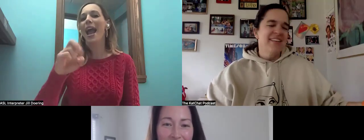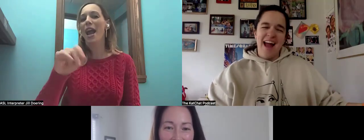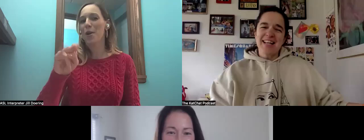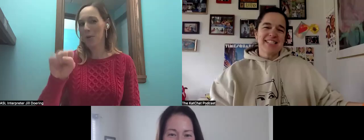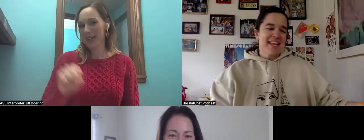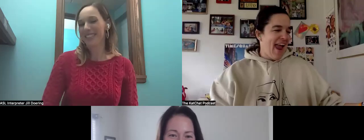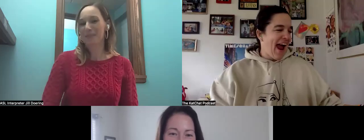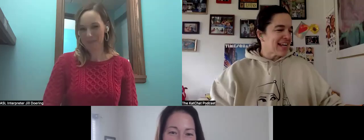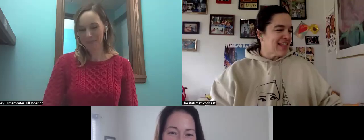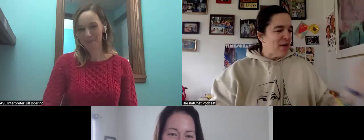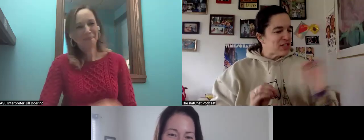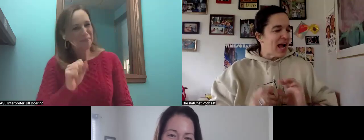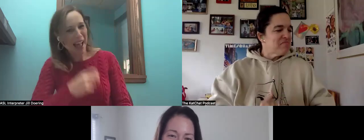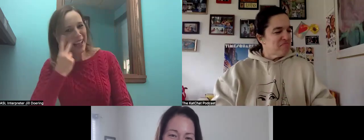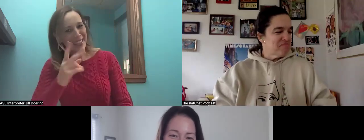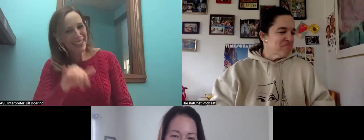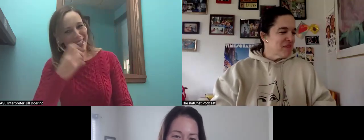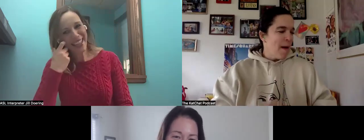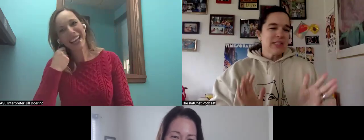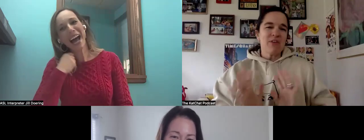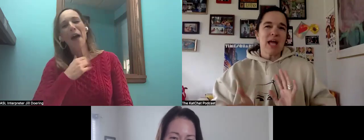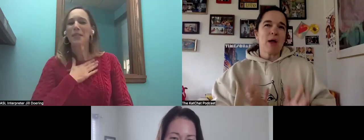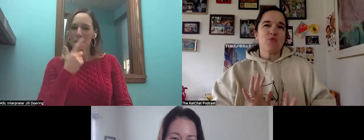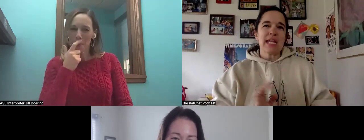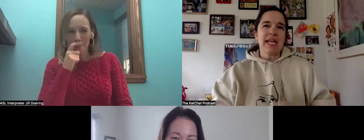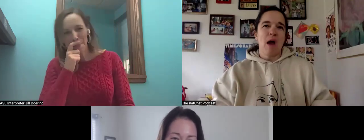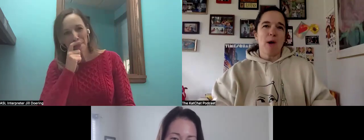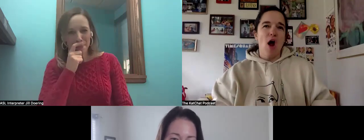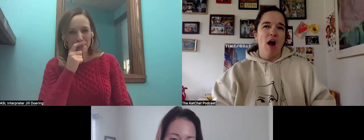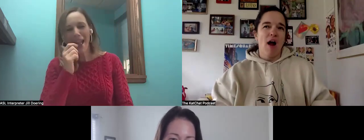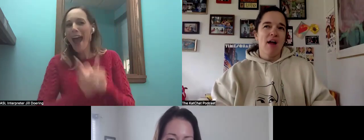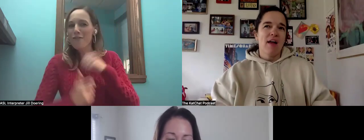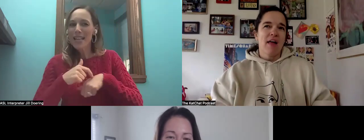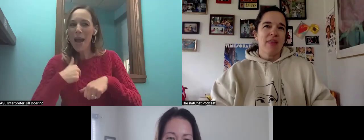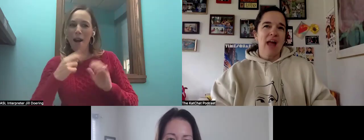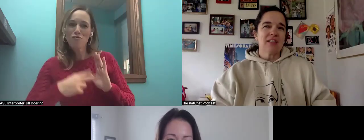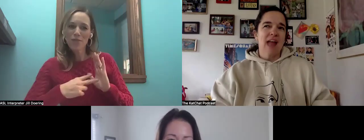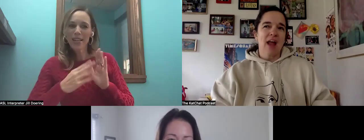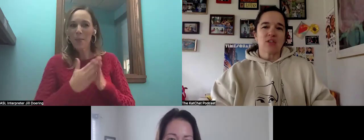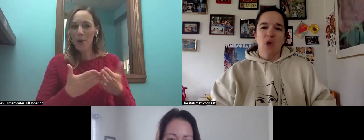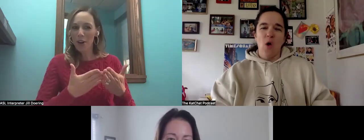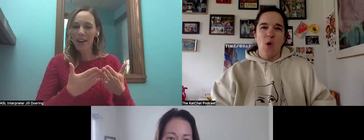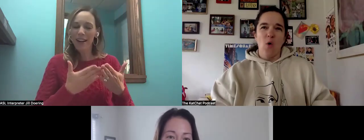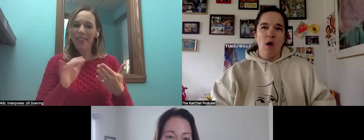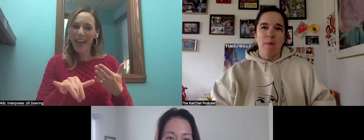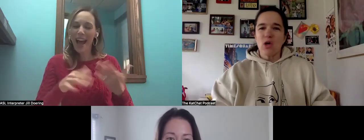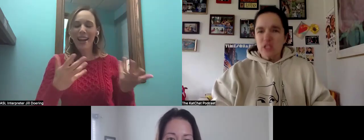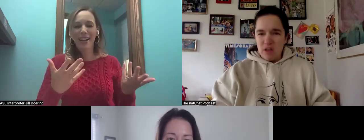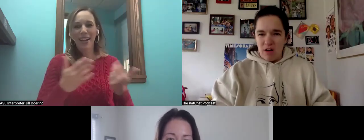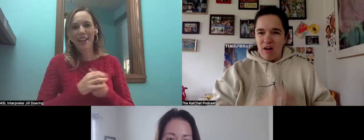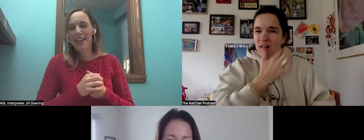Yeah, I could see that. I could see that. I was just like, every time I read a book that like